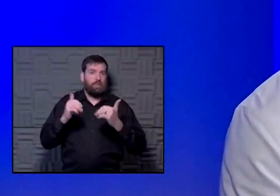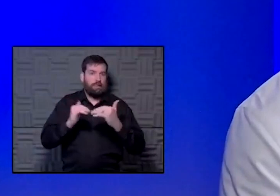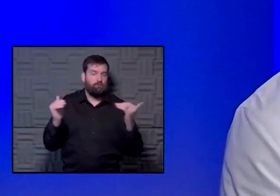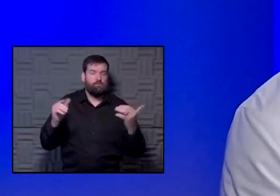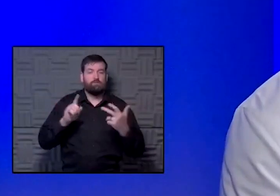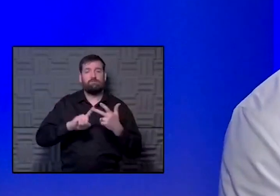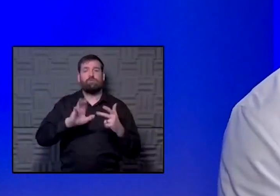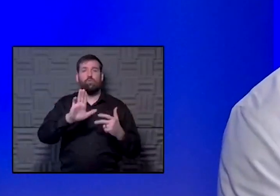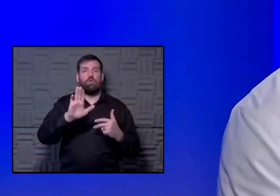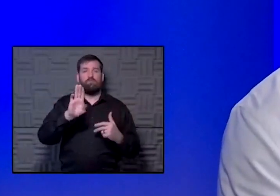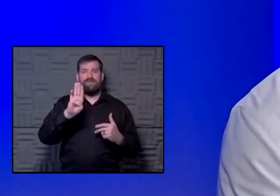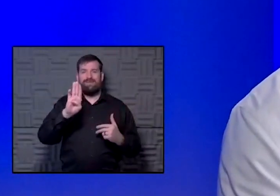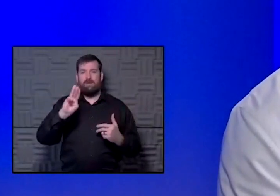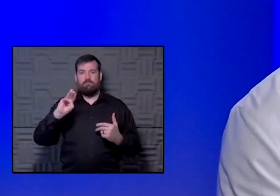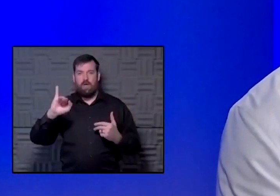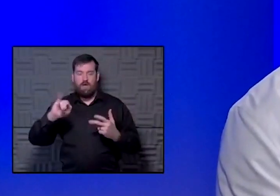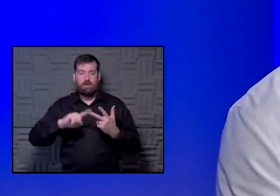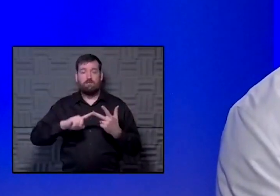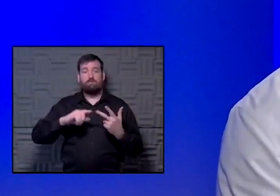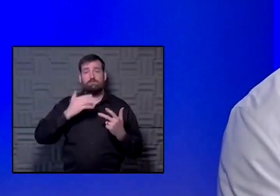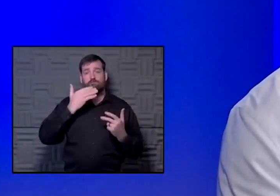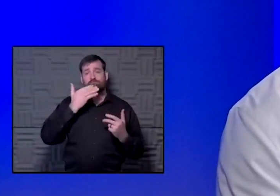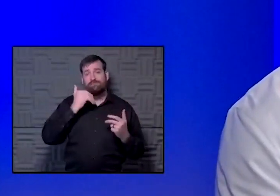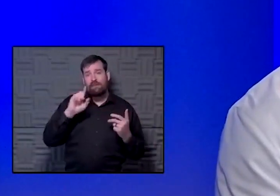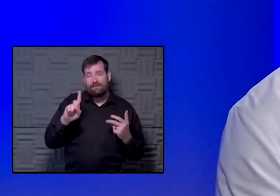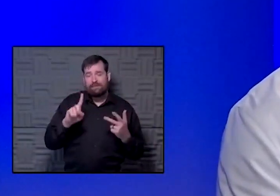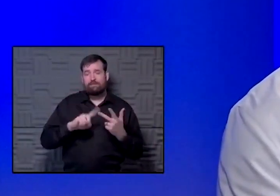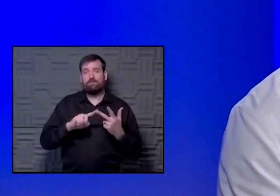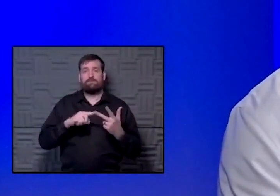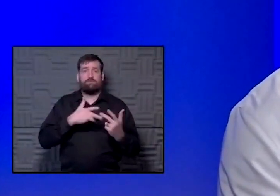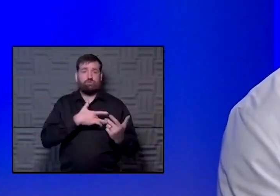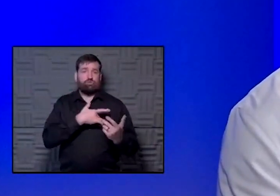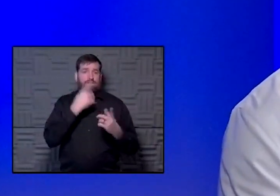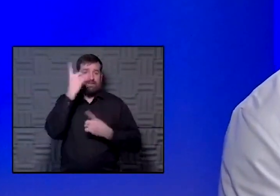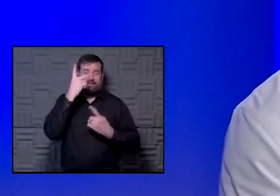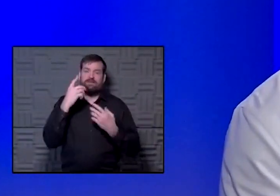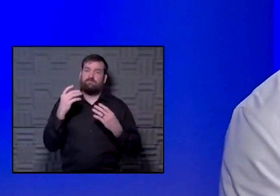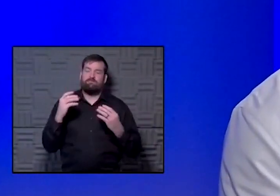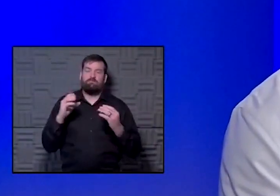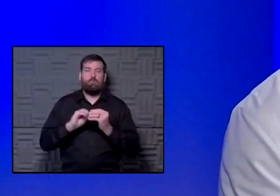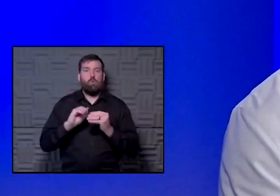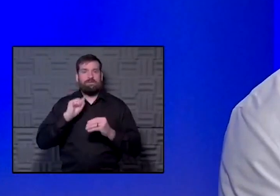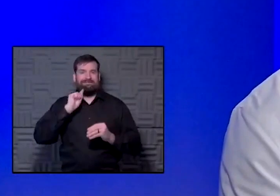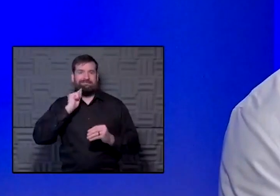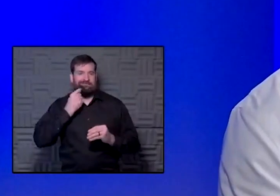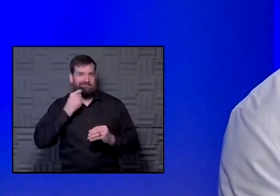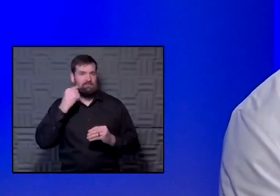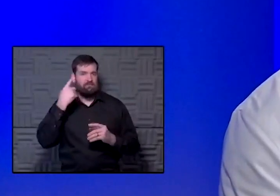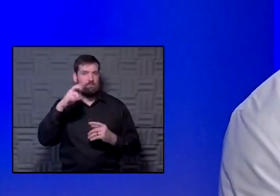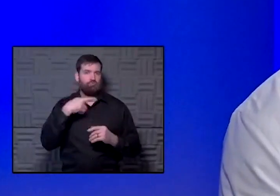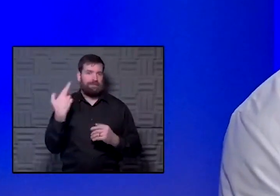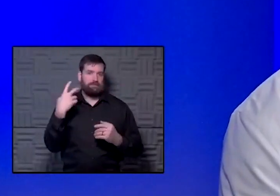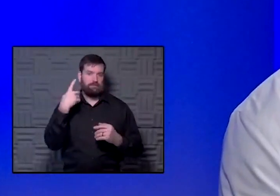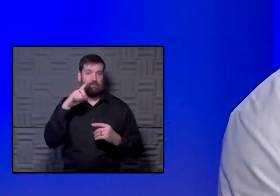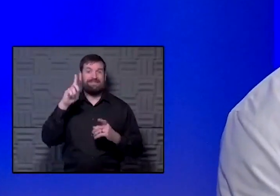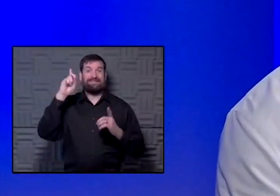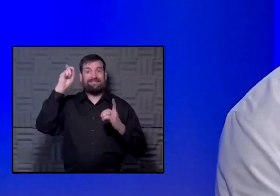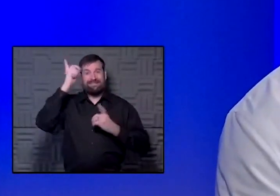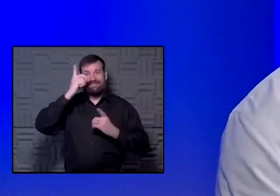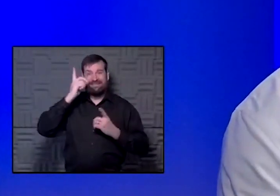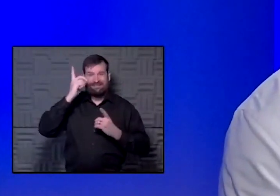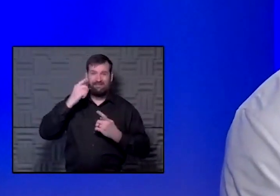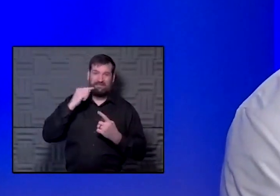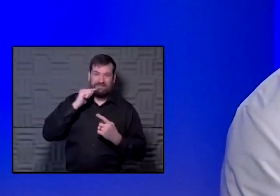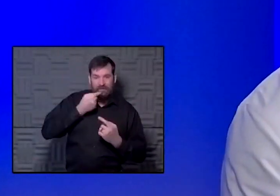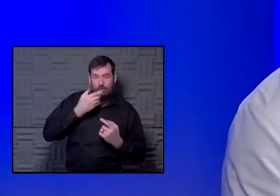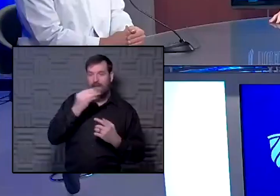What is your BMI? Diabetes, heart disease, those things seem to play a much larger role as far as comorbidities and risk of severe disease and death than